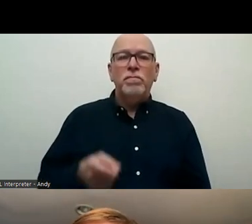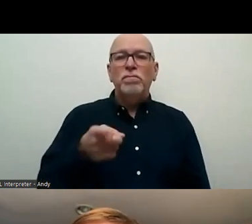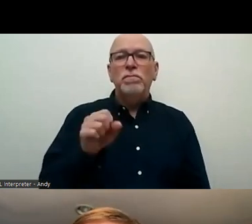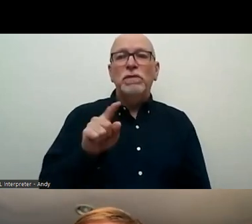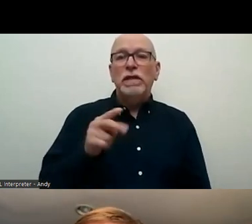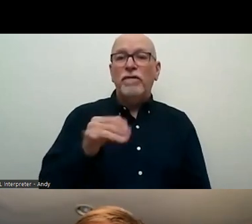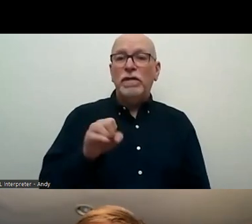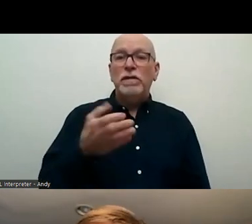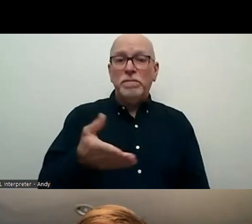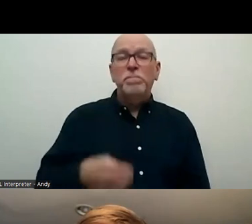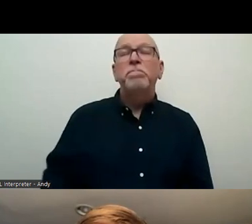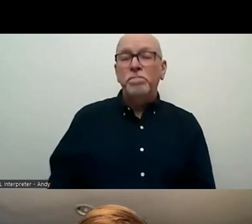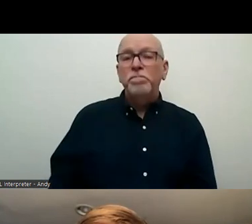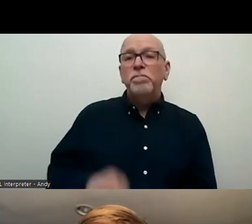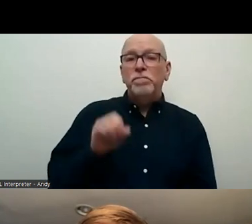okay